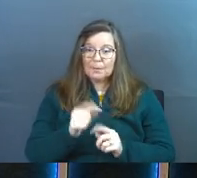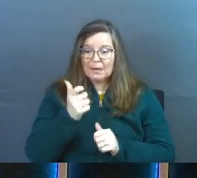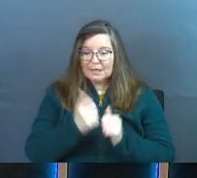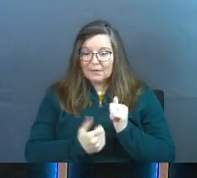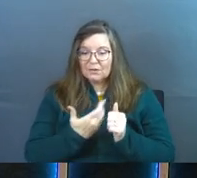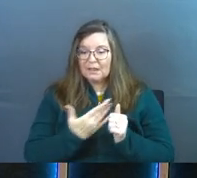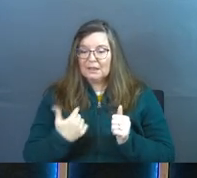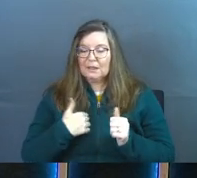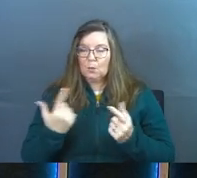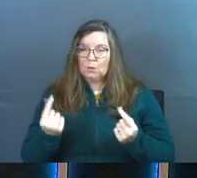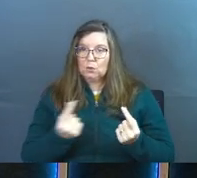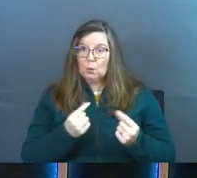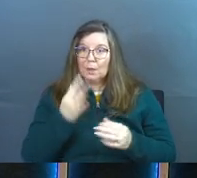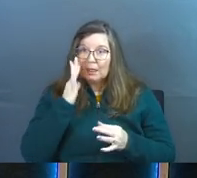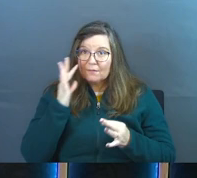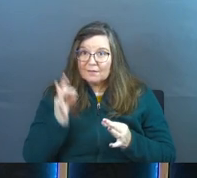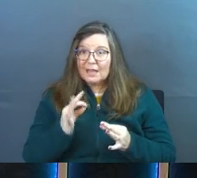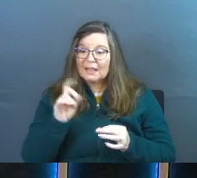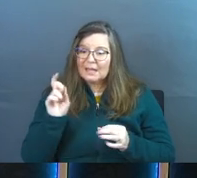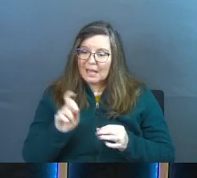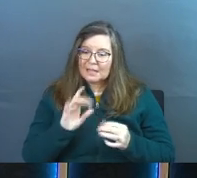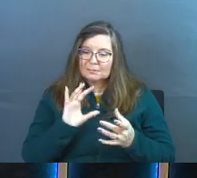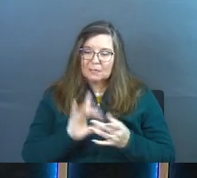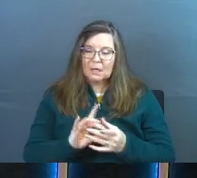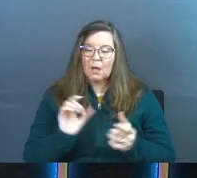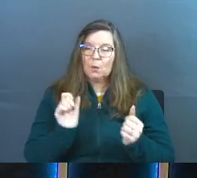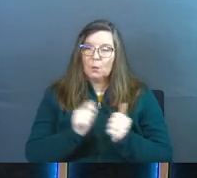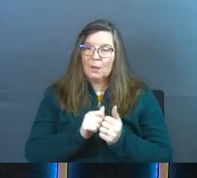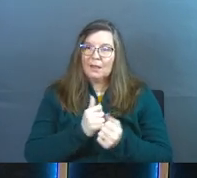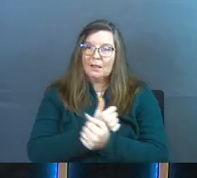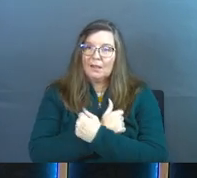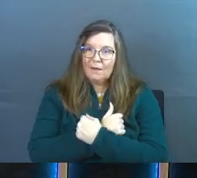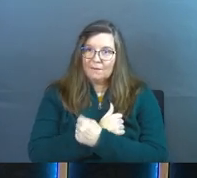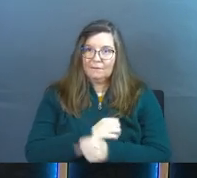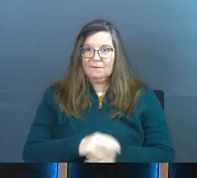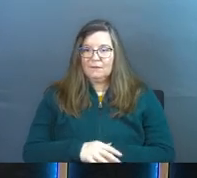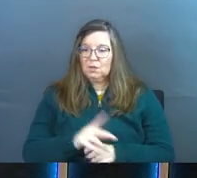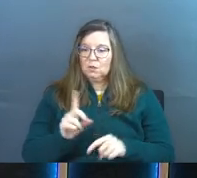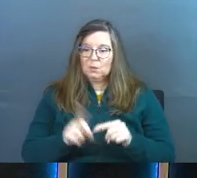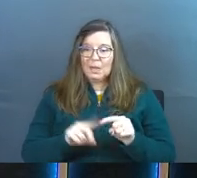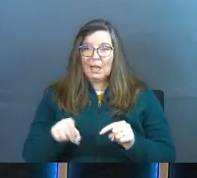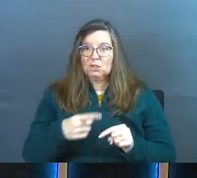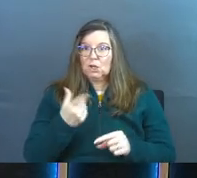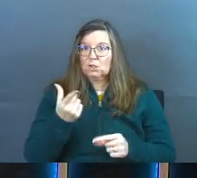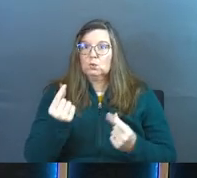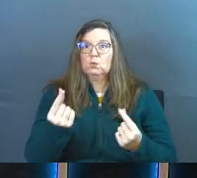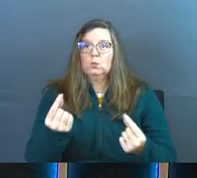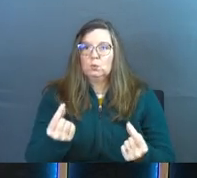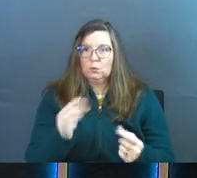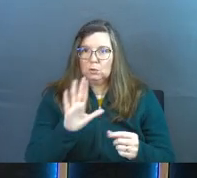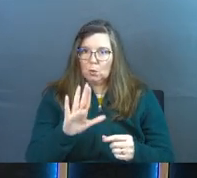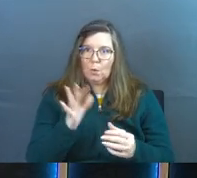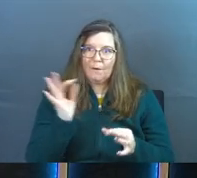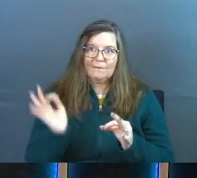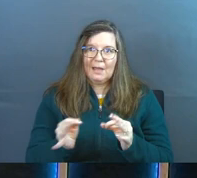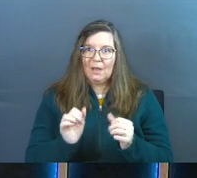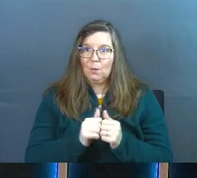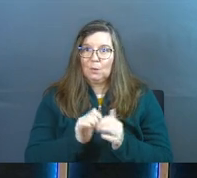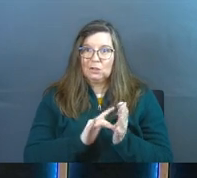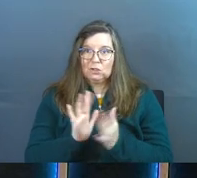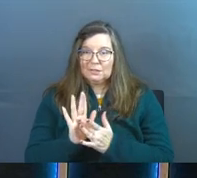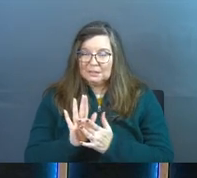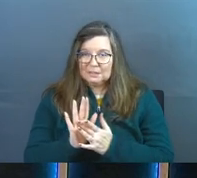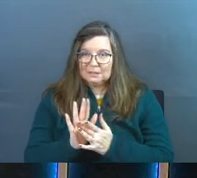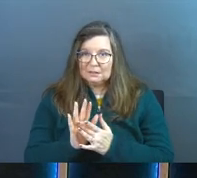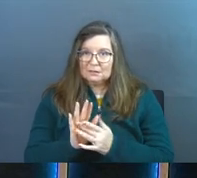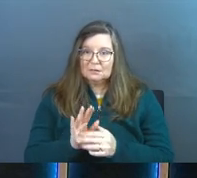every single thing that we do in the faith has to be done in love. You can't just do your faith with